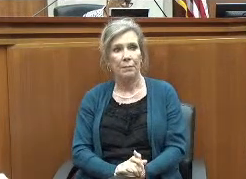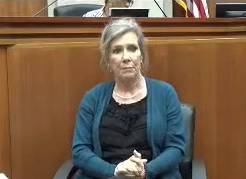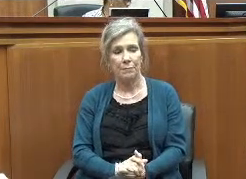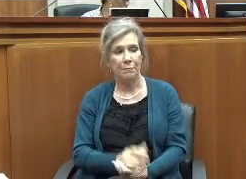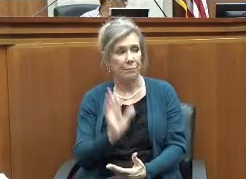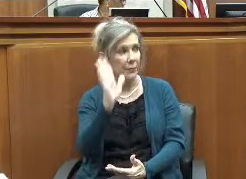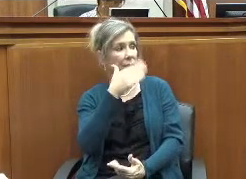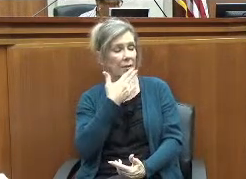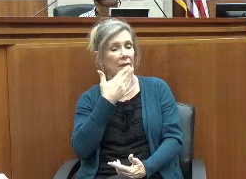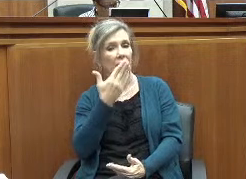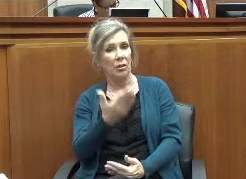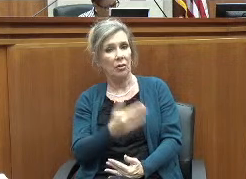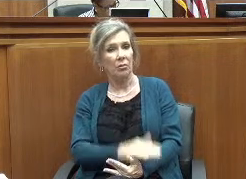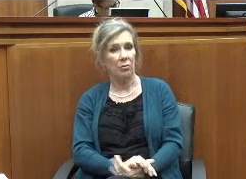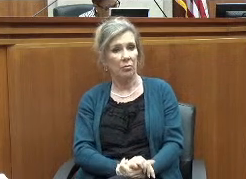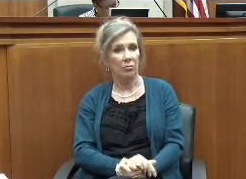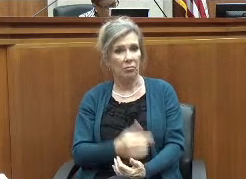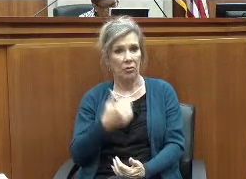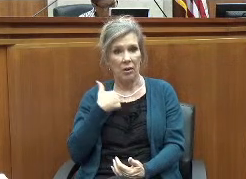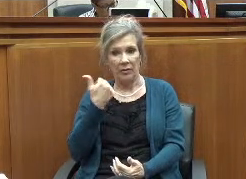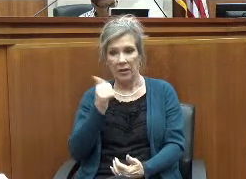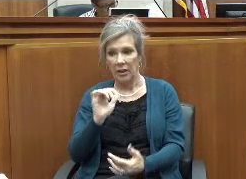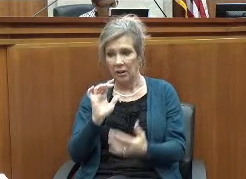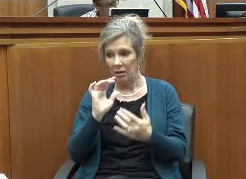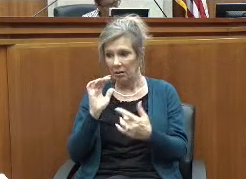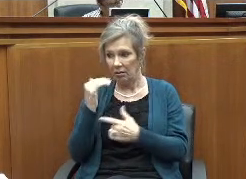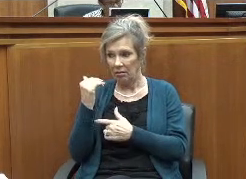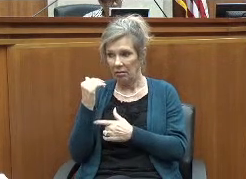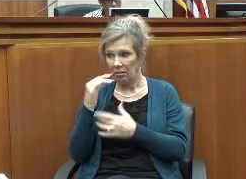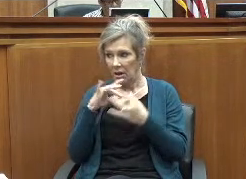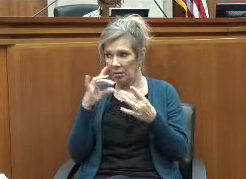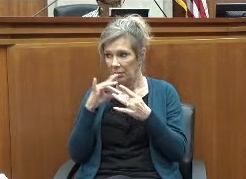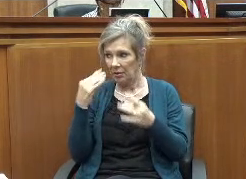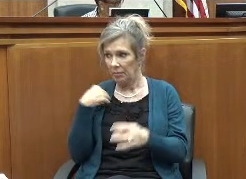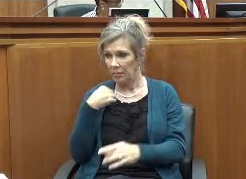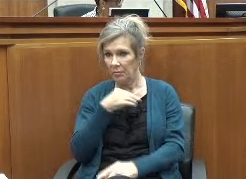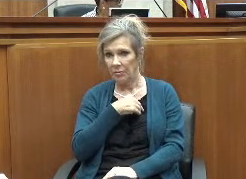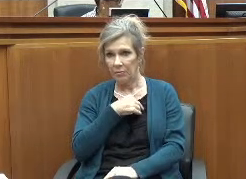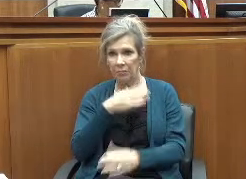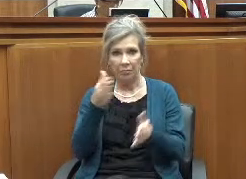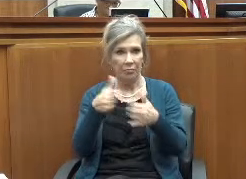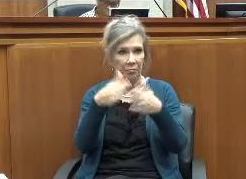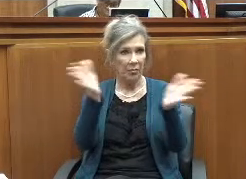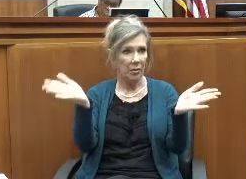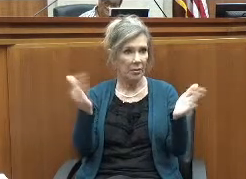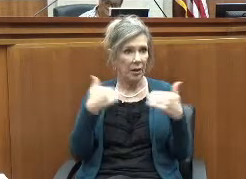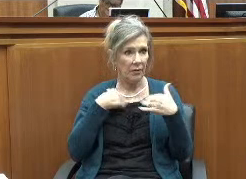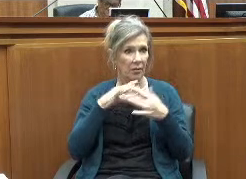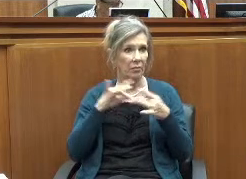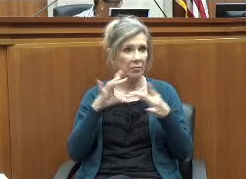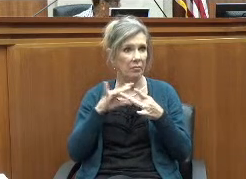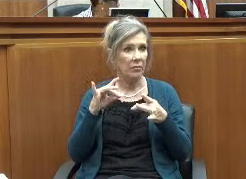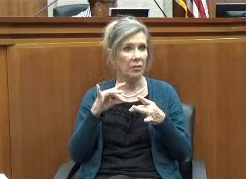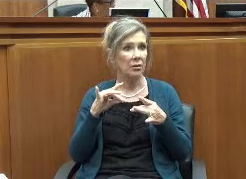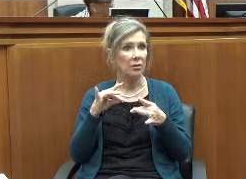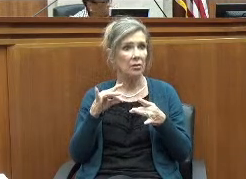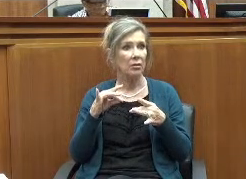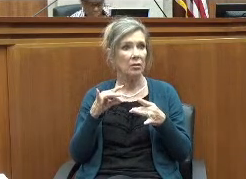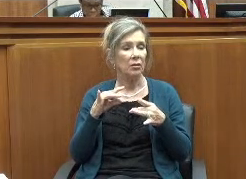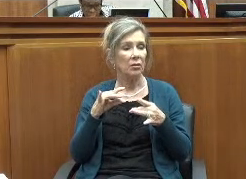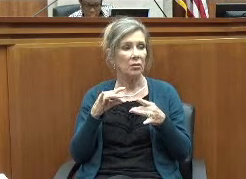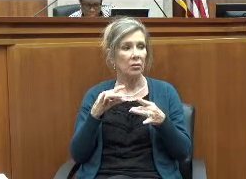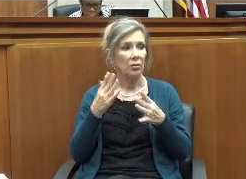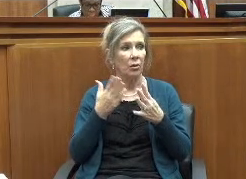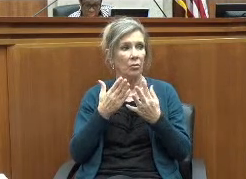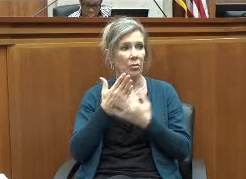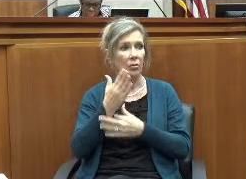Thank you. Members, any comments? All right, I think we have some public comments to share. I'm going to go through the list